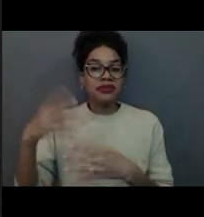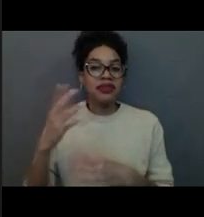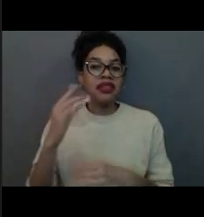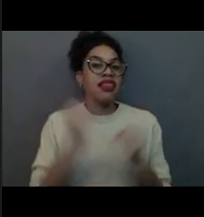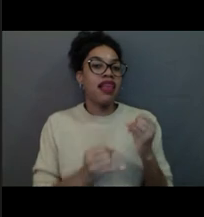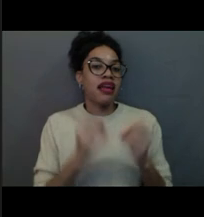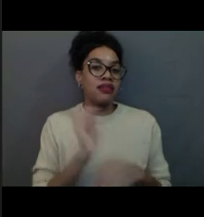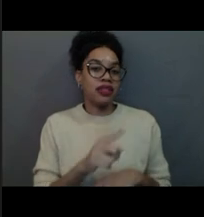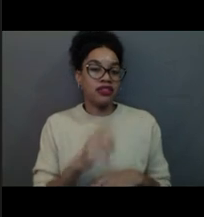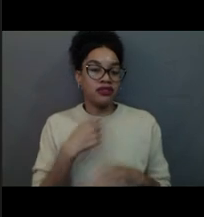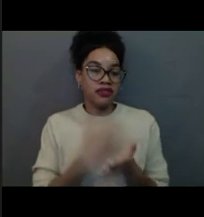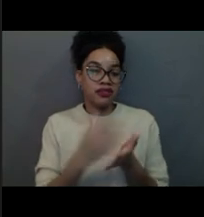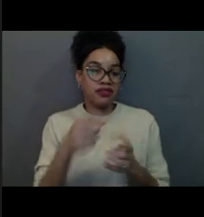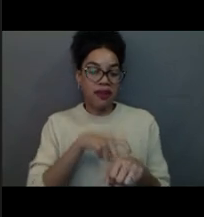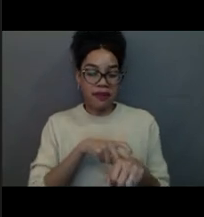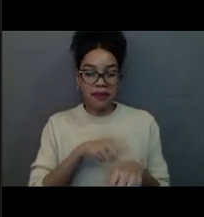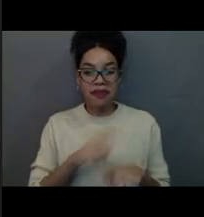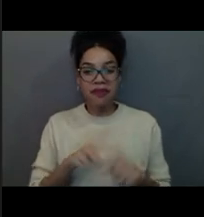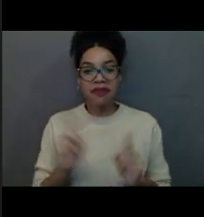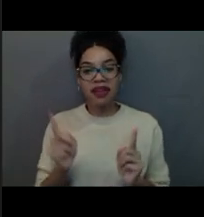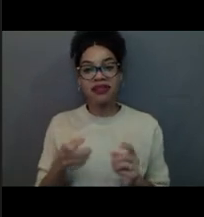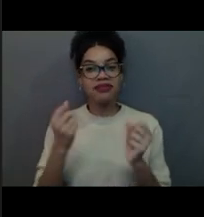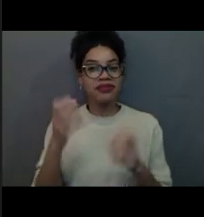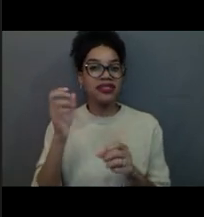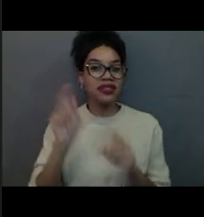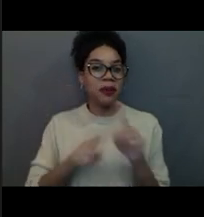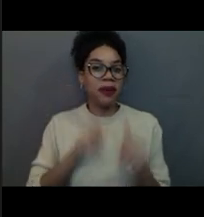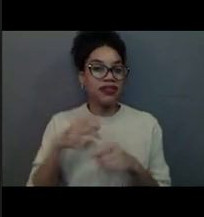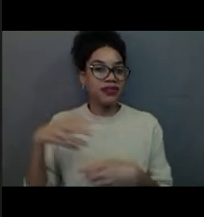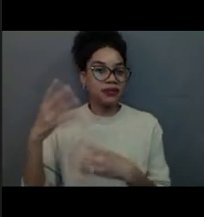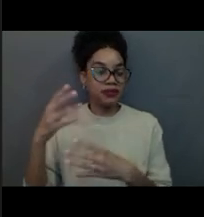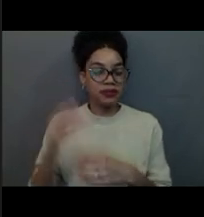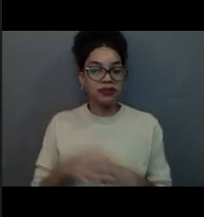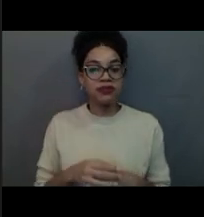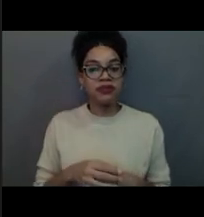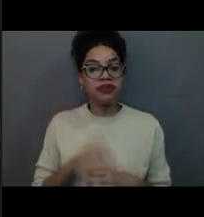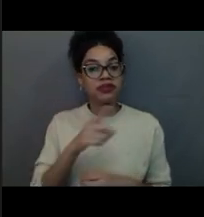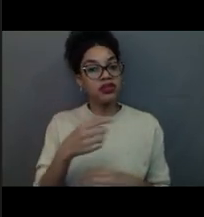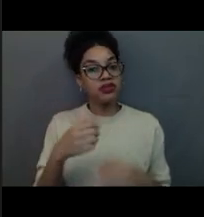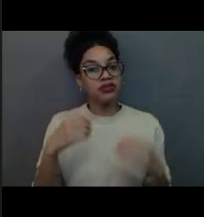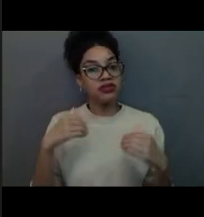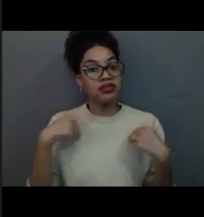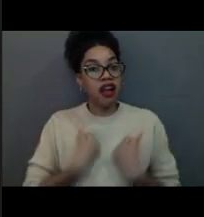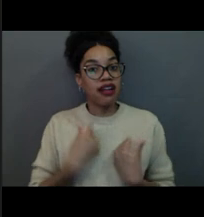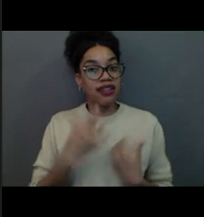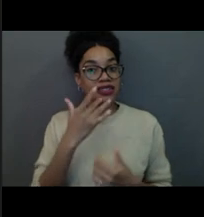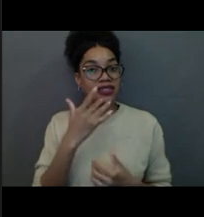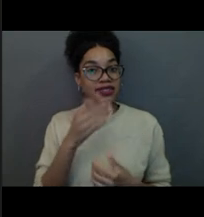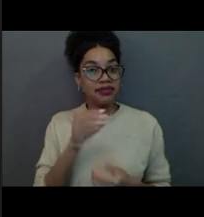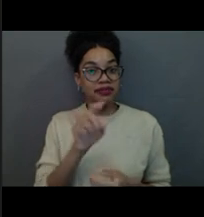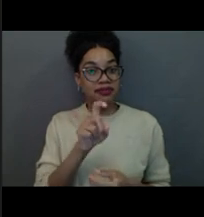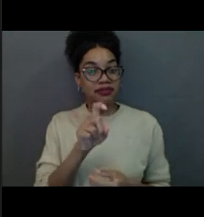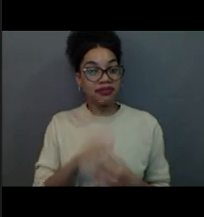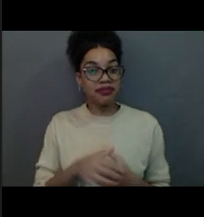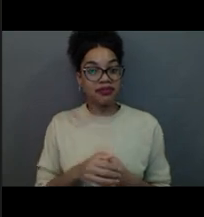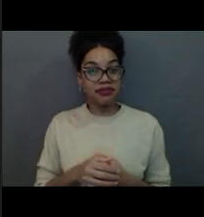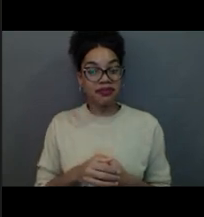Last question, because we're running out of time. There's so many questions and it's so interesting. Do you ever get tired of tasting the seafood?